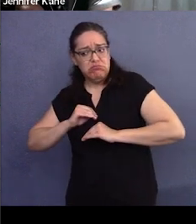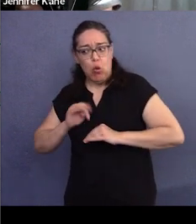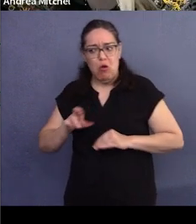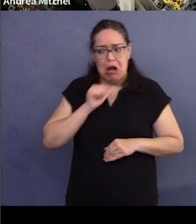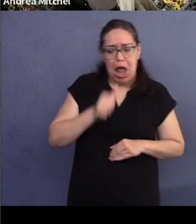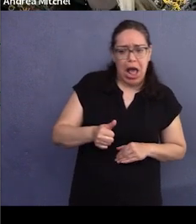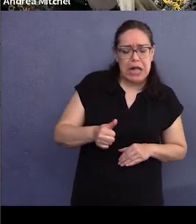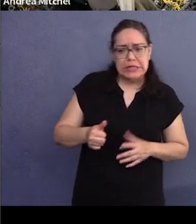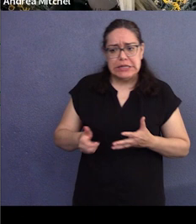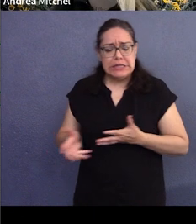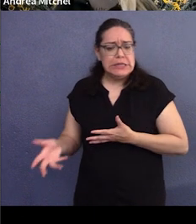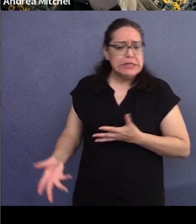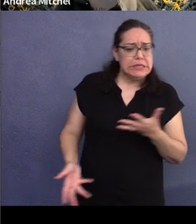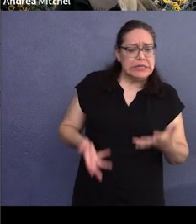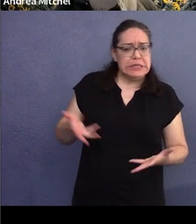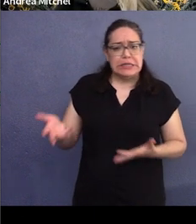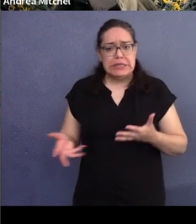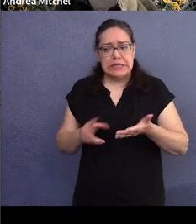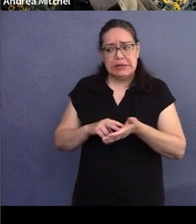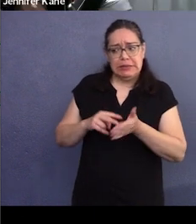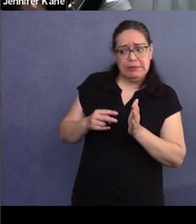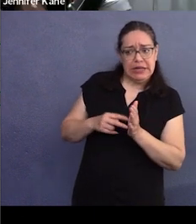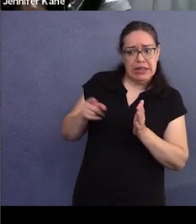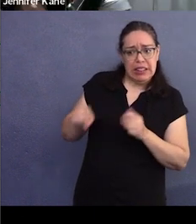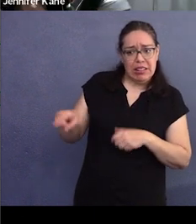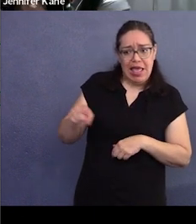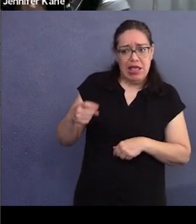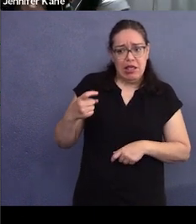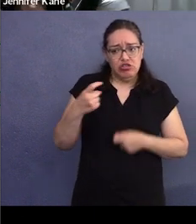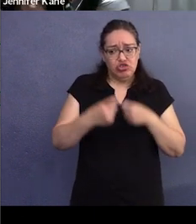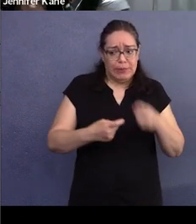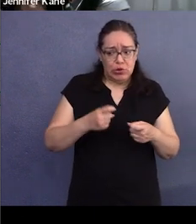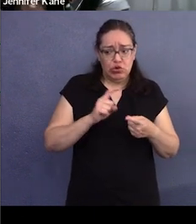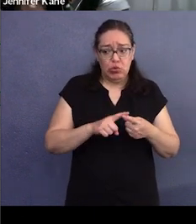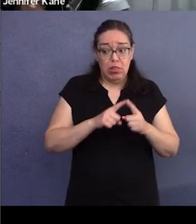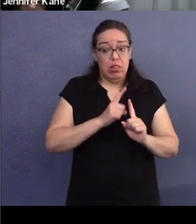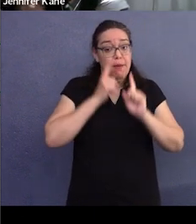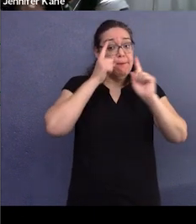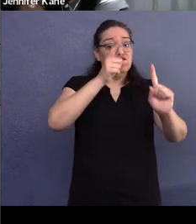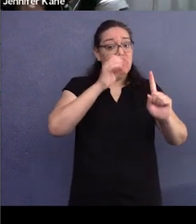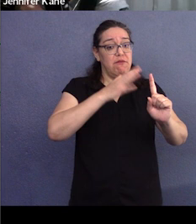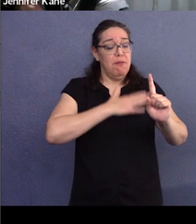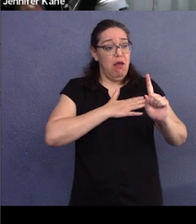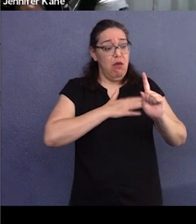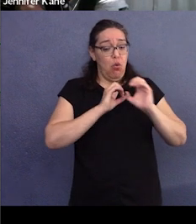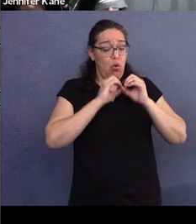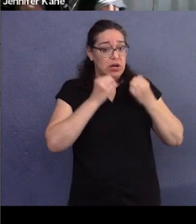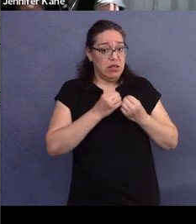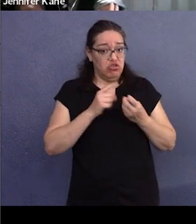test, meaning does this person contribute to the mission of my organization?